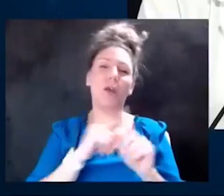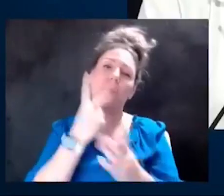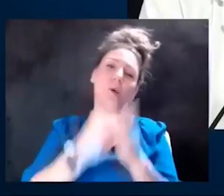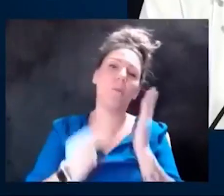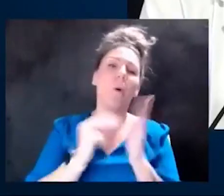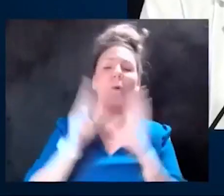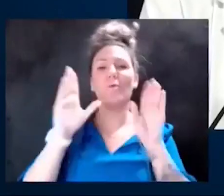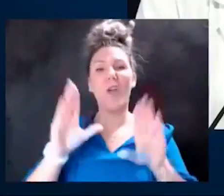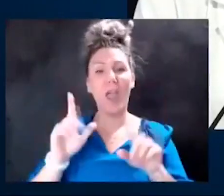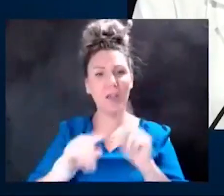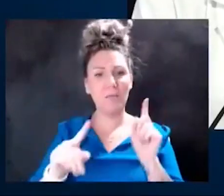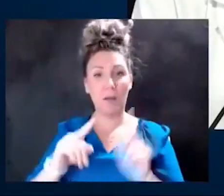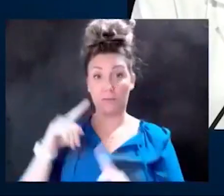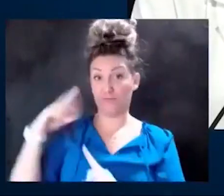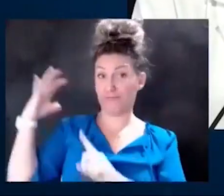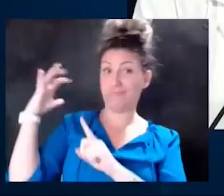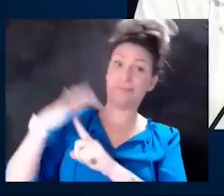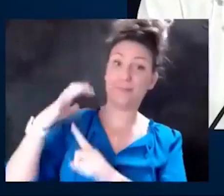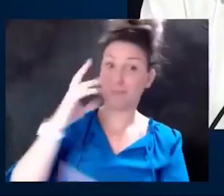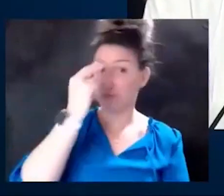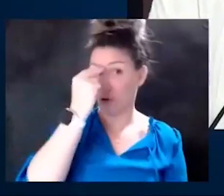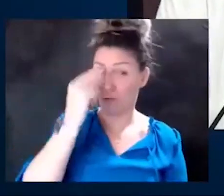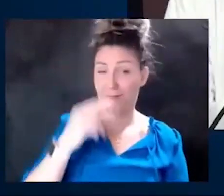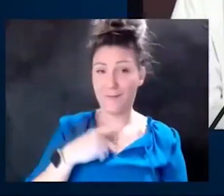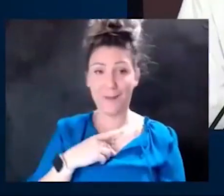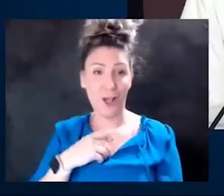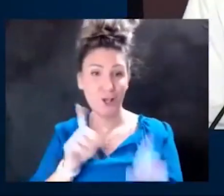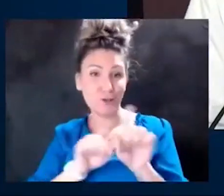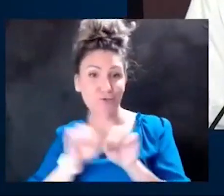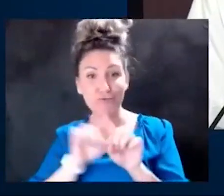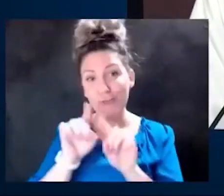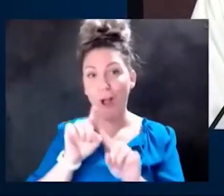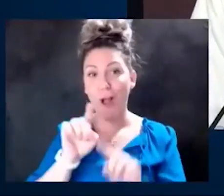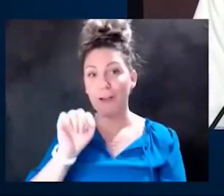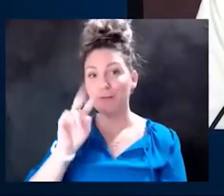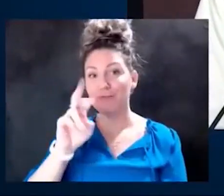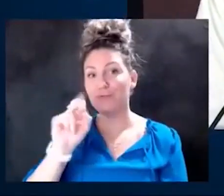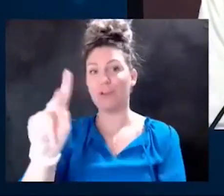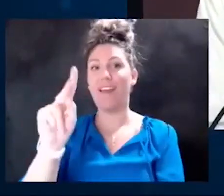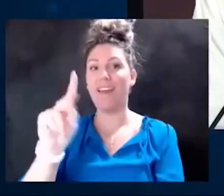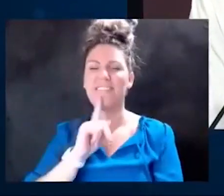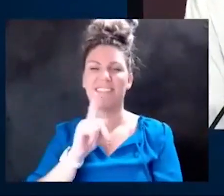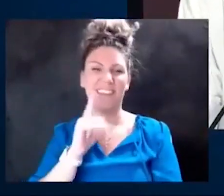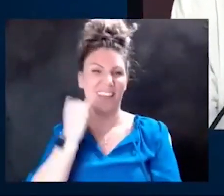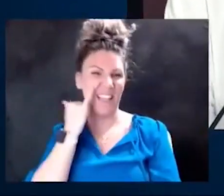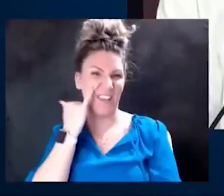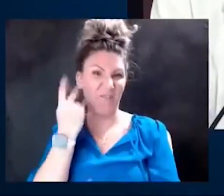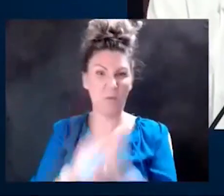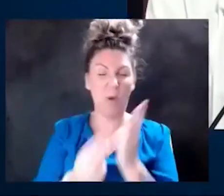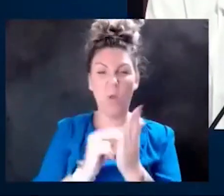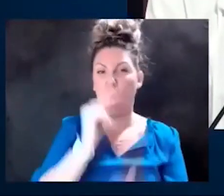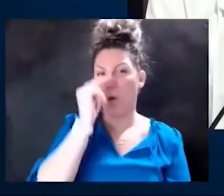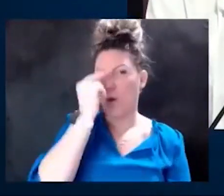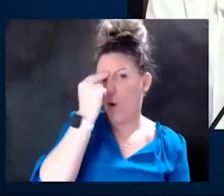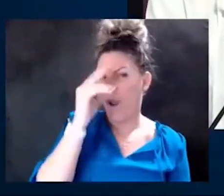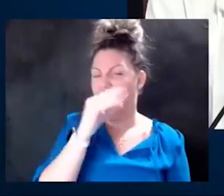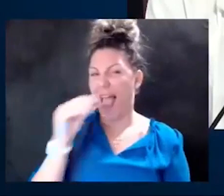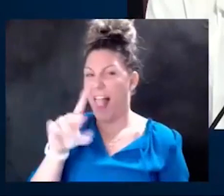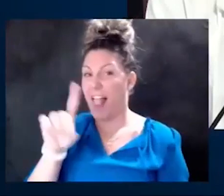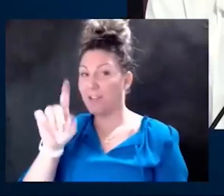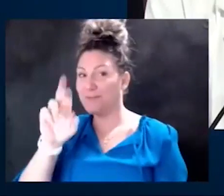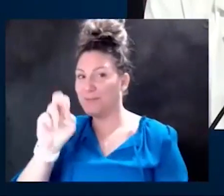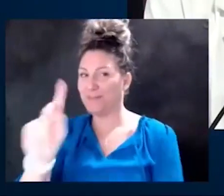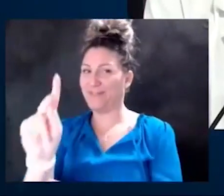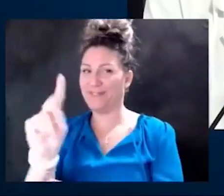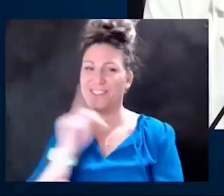Star Trek. Yeah. If you're a Trekkie, you're both nerdy and dorky. That's probably the difference between a lot of Star Wars fans, I think.